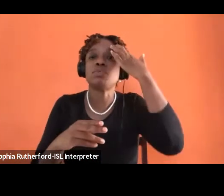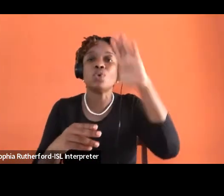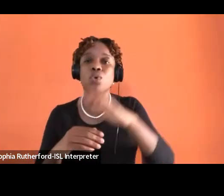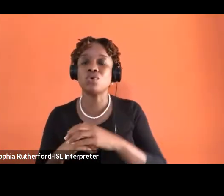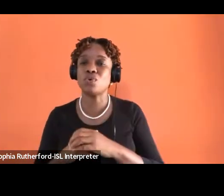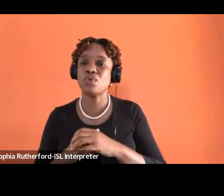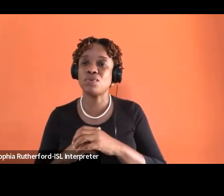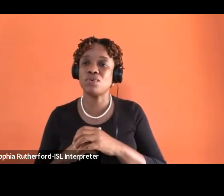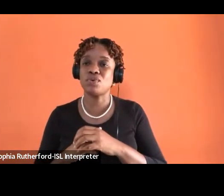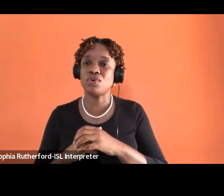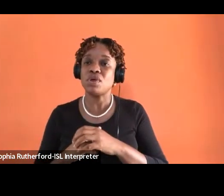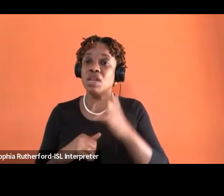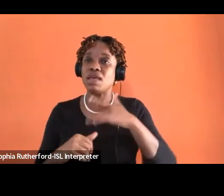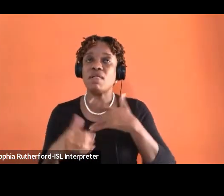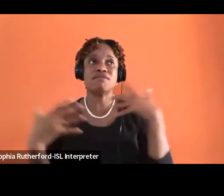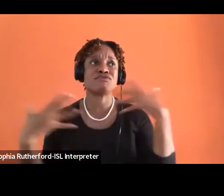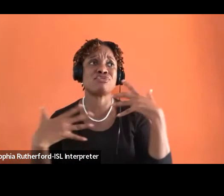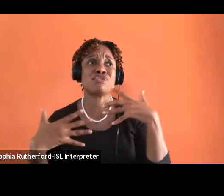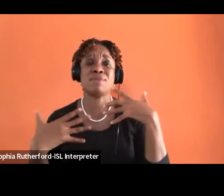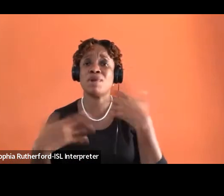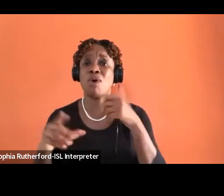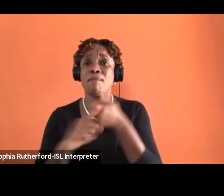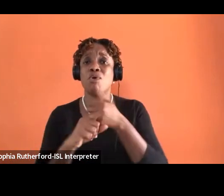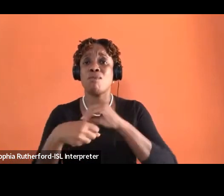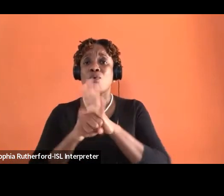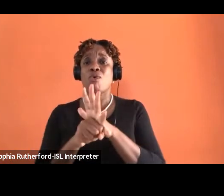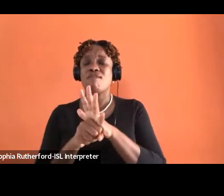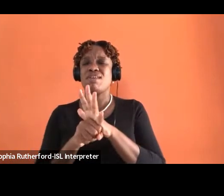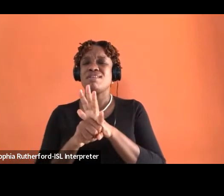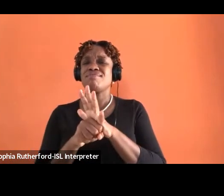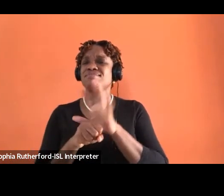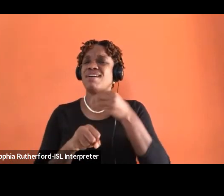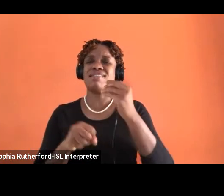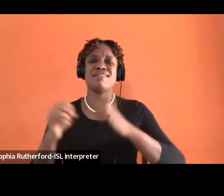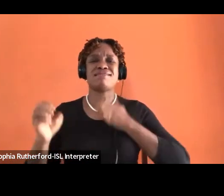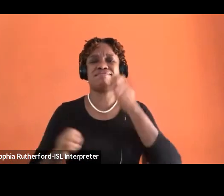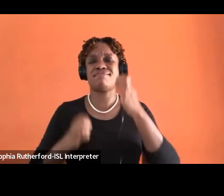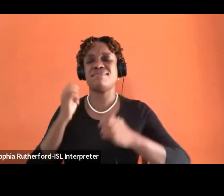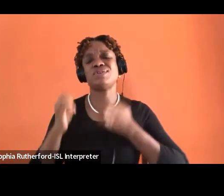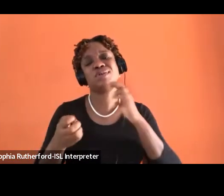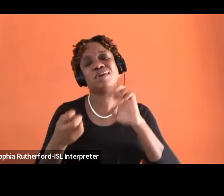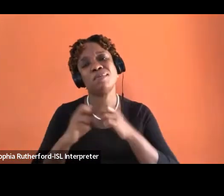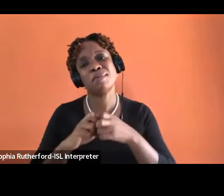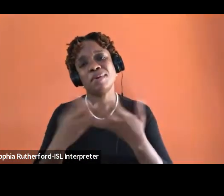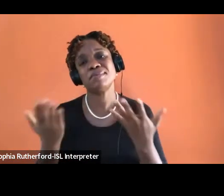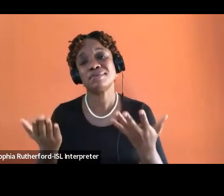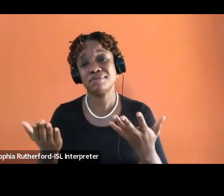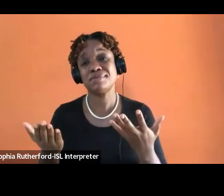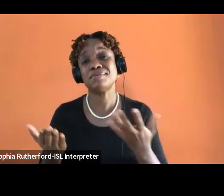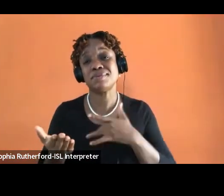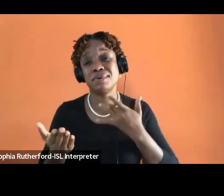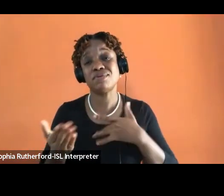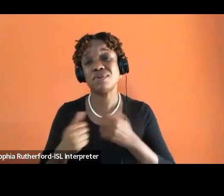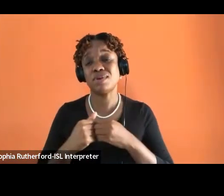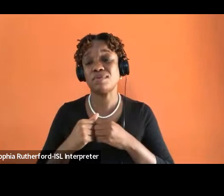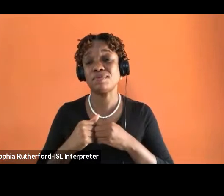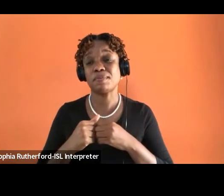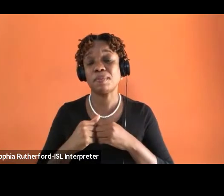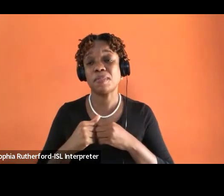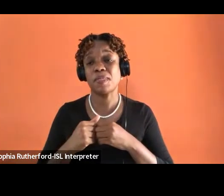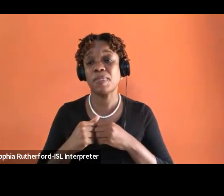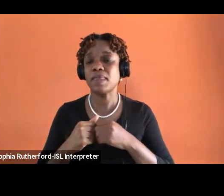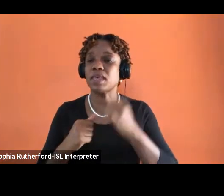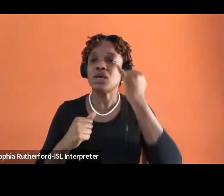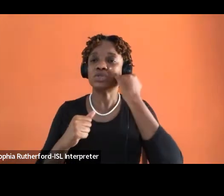of contracting COVID, and so many other emotions. Those who cannot afford or have no access